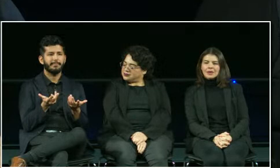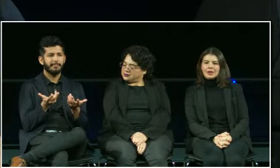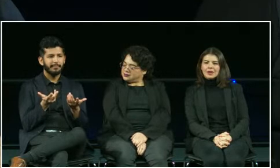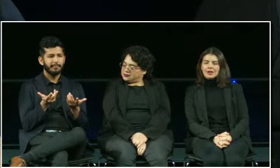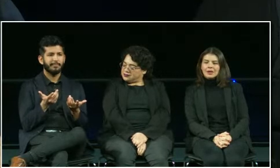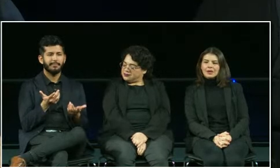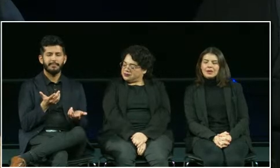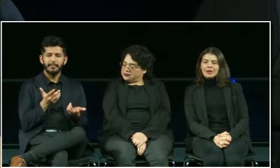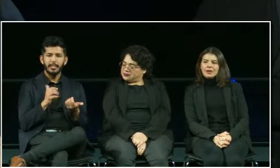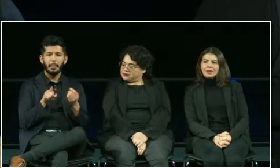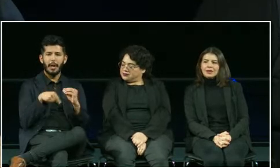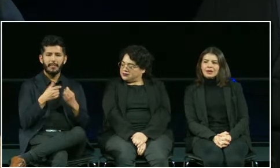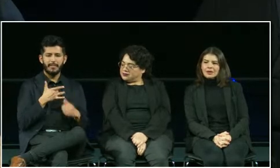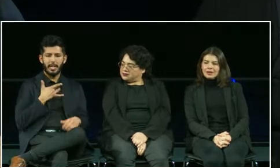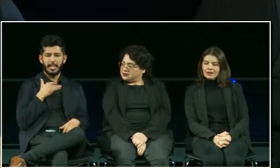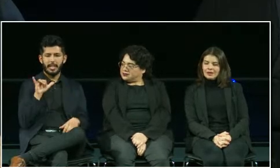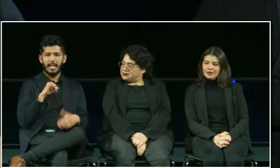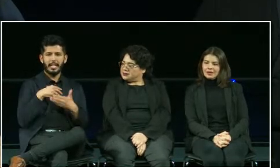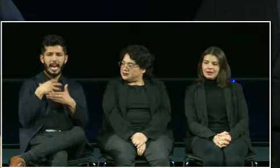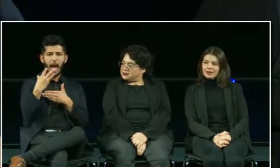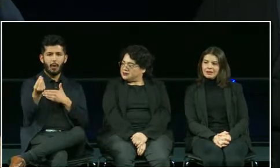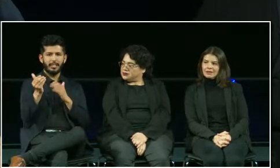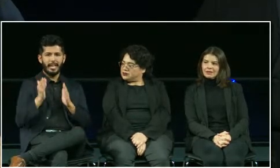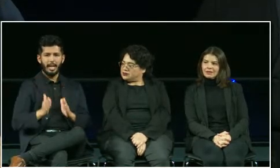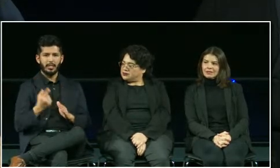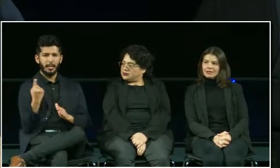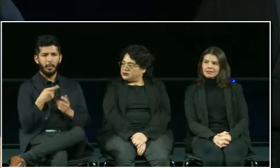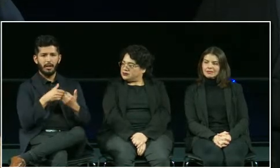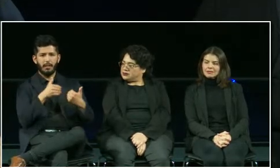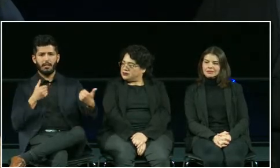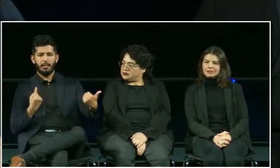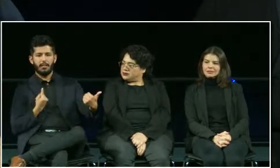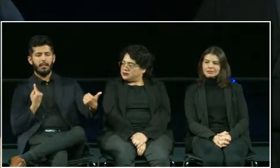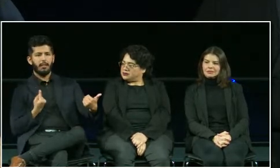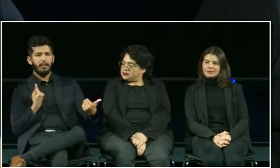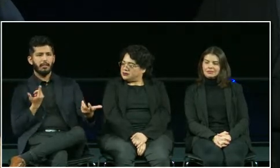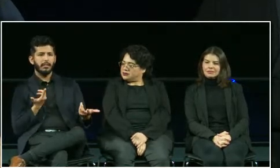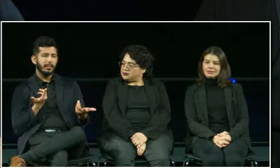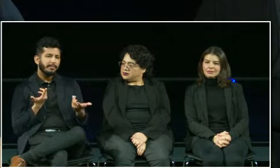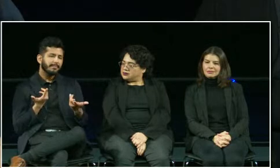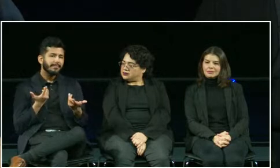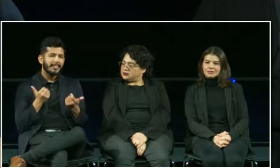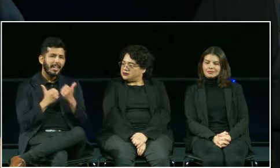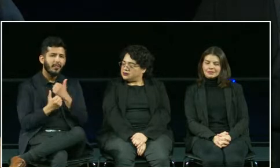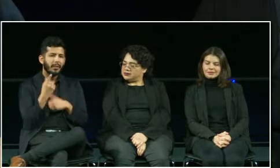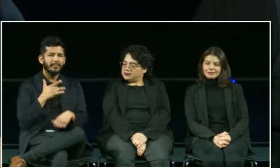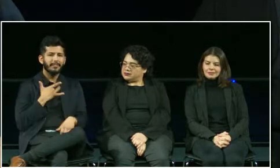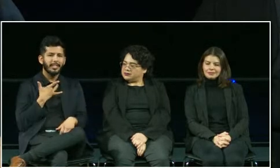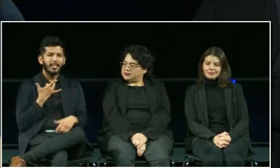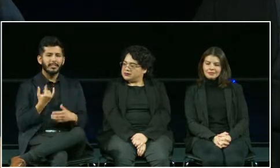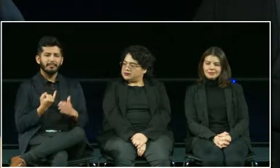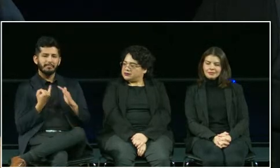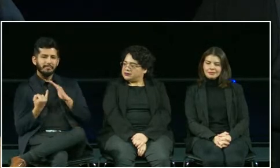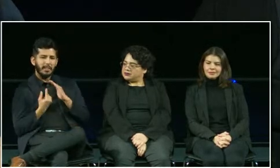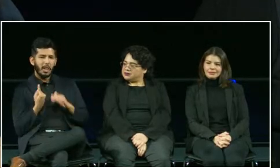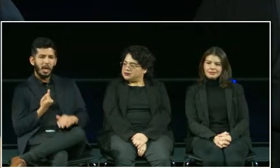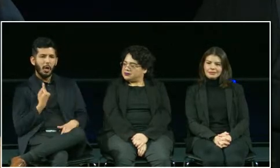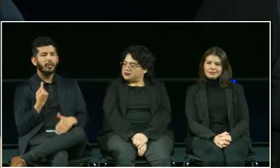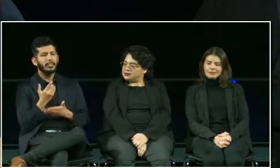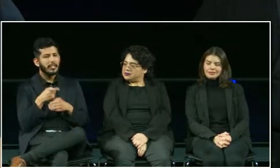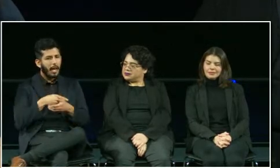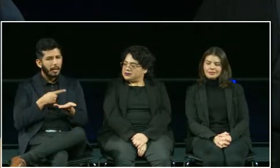about feeling like an outsider and being an outsider. And in a way, everybody feels that in some part of